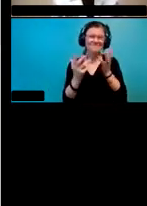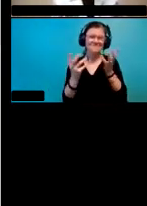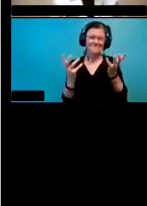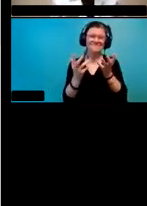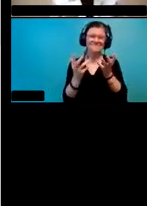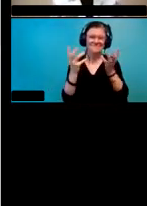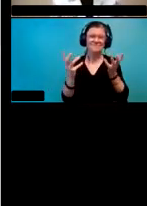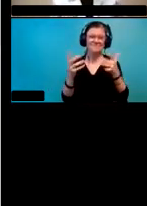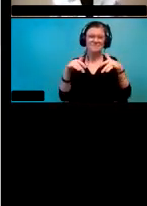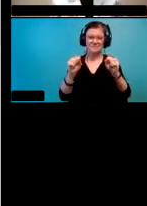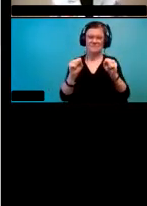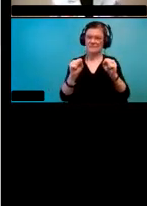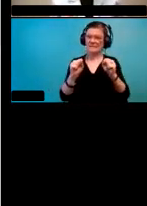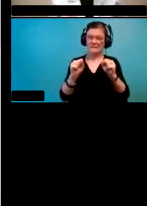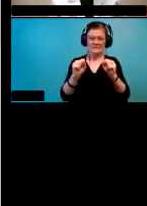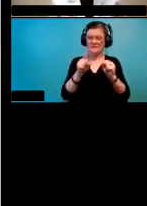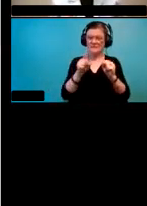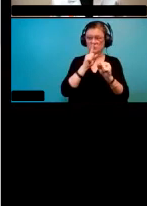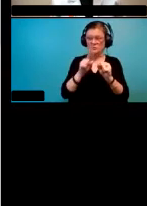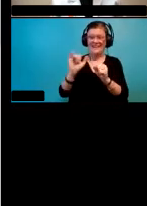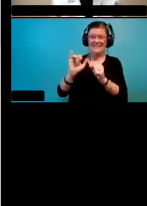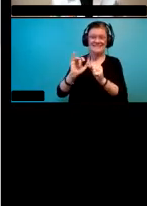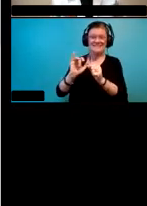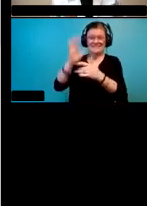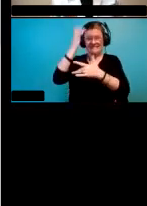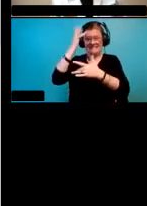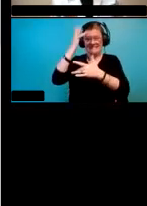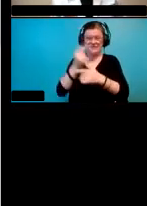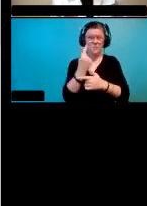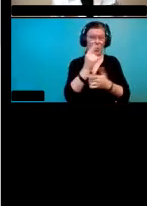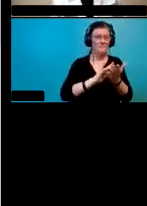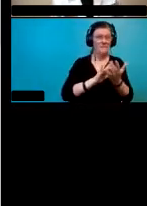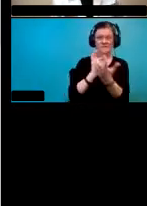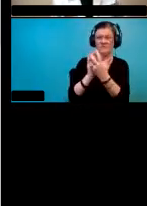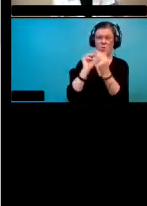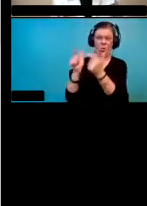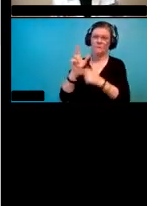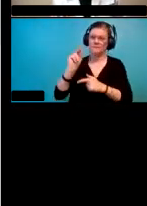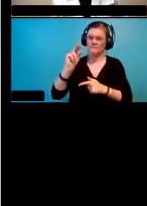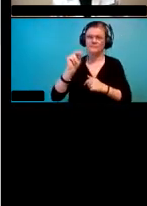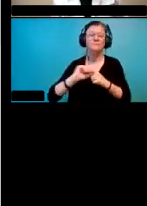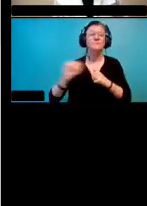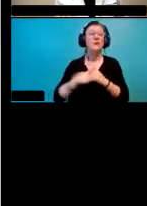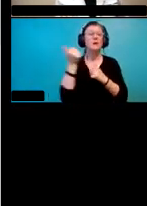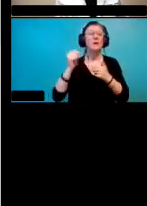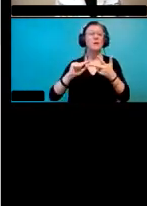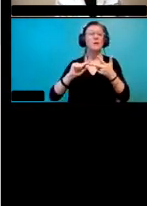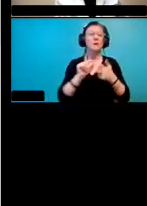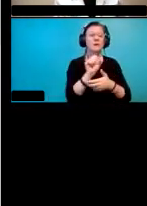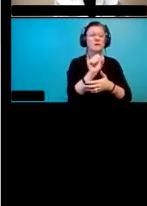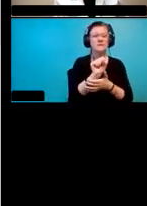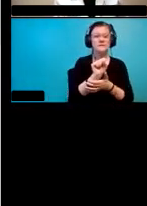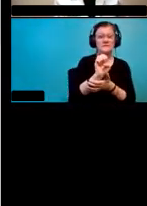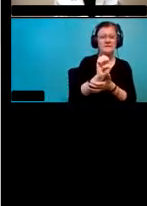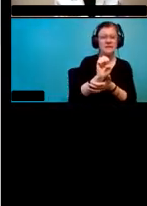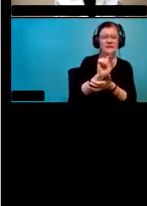there's definitely an art to treating Parkinson's disease. Another class is selegiline.